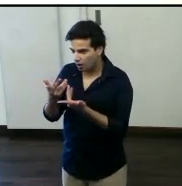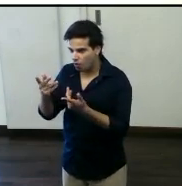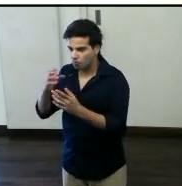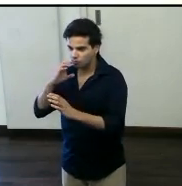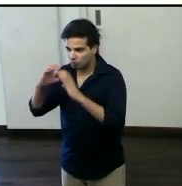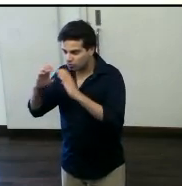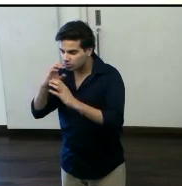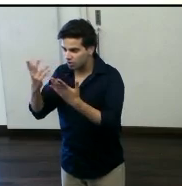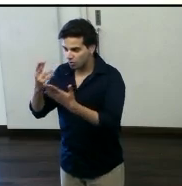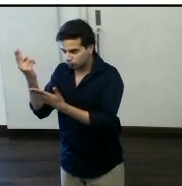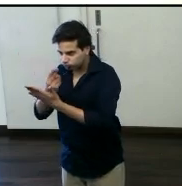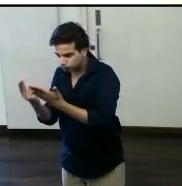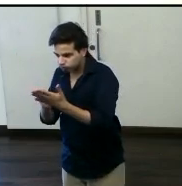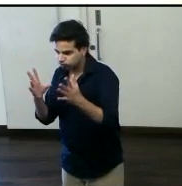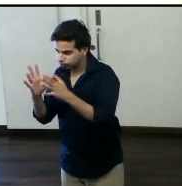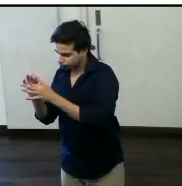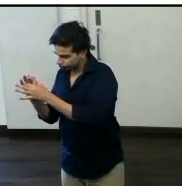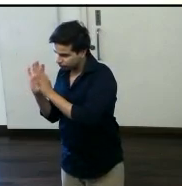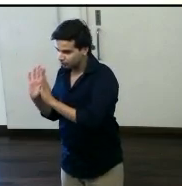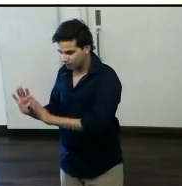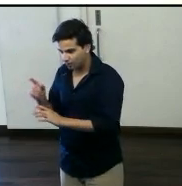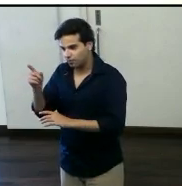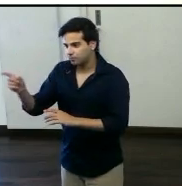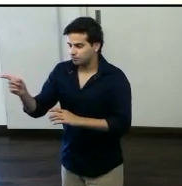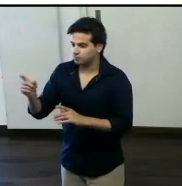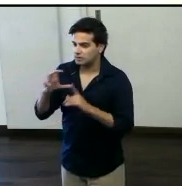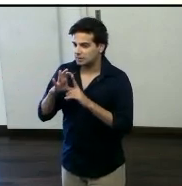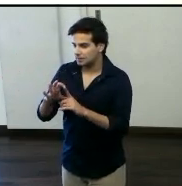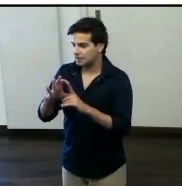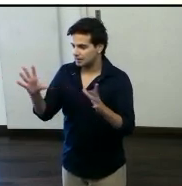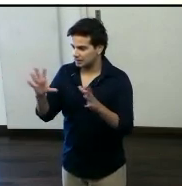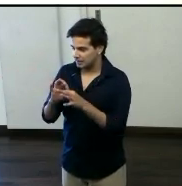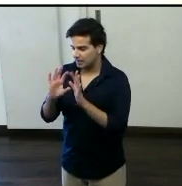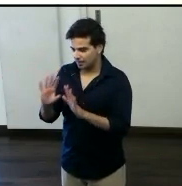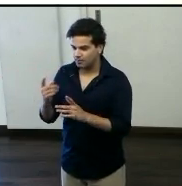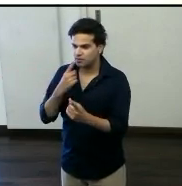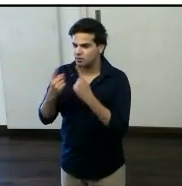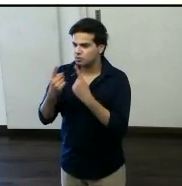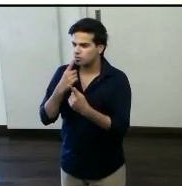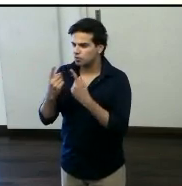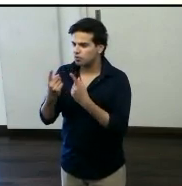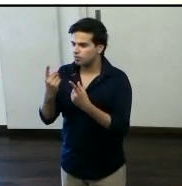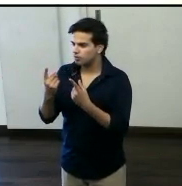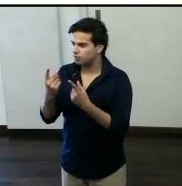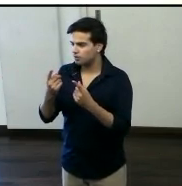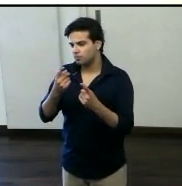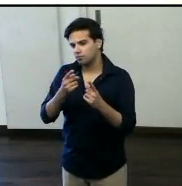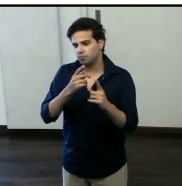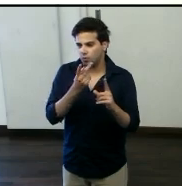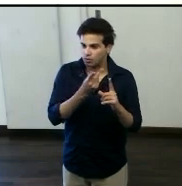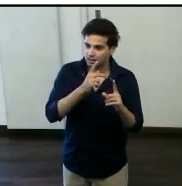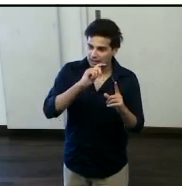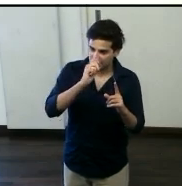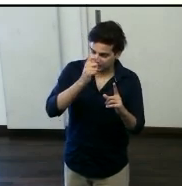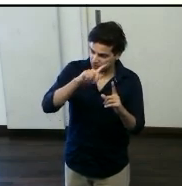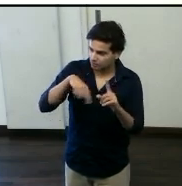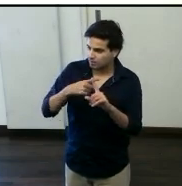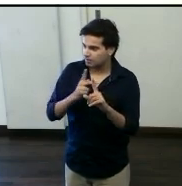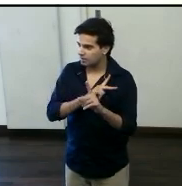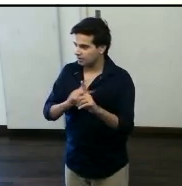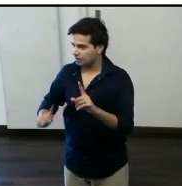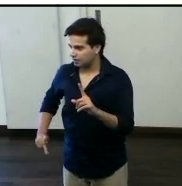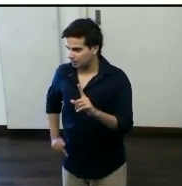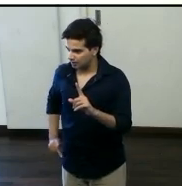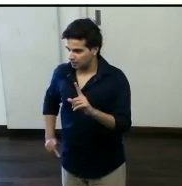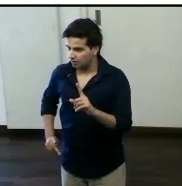poetry, bridging disciplines and perspectives. This talk will take place in both English and Kannada, making space